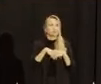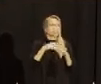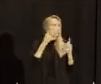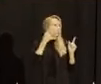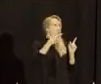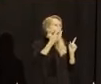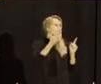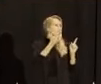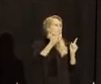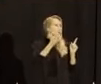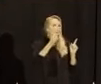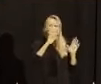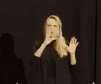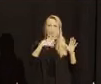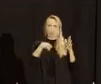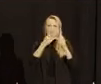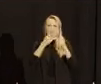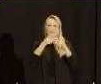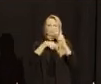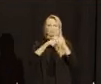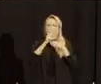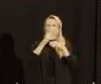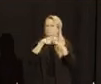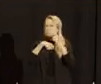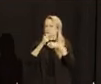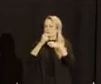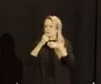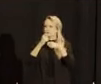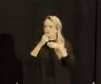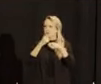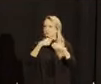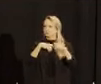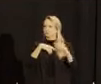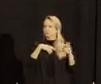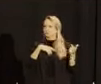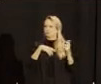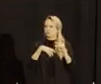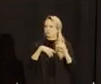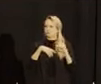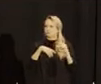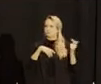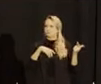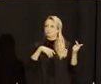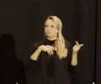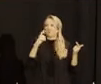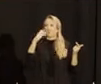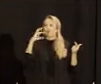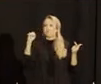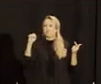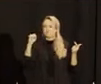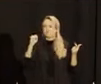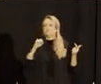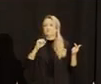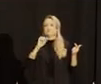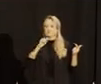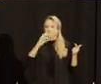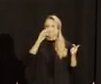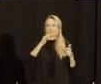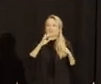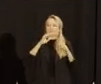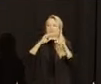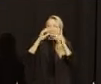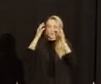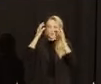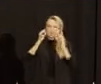All right, I'm going to switch it. I'm sorry. We'll switch it back. Give them a few minutes if you can ask about 2 or 3 questions from the audience, and then we'll ask them